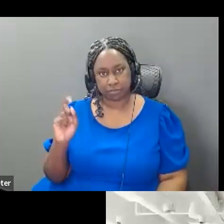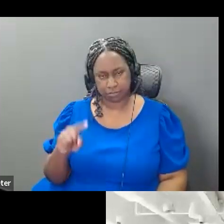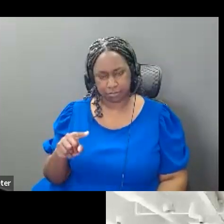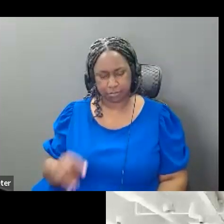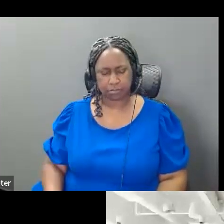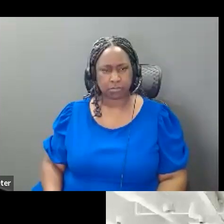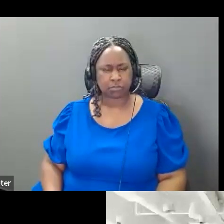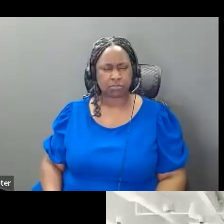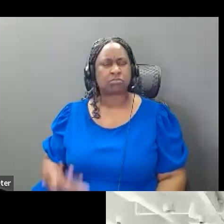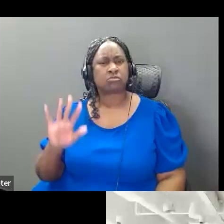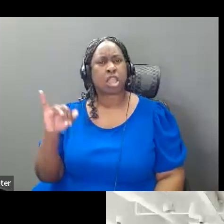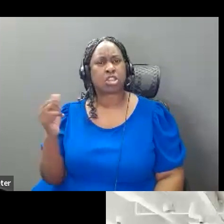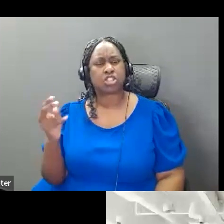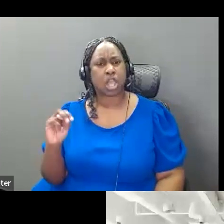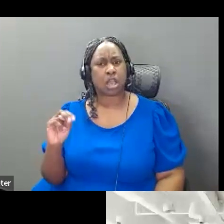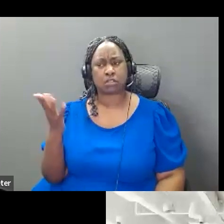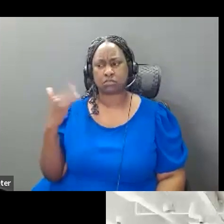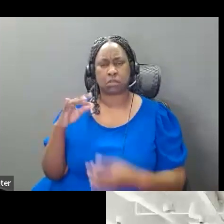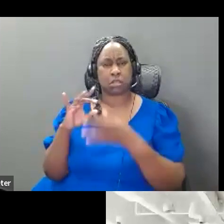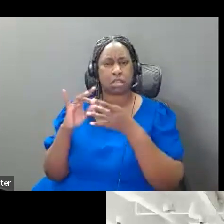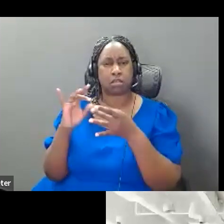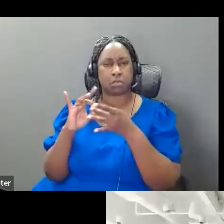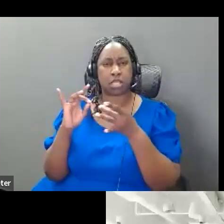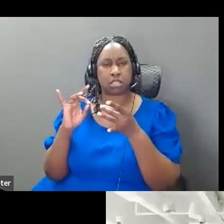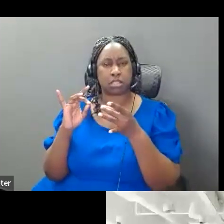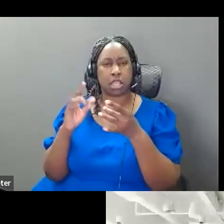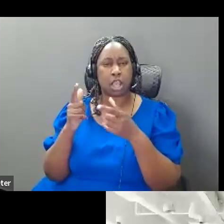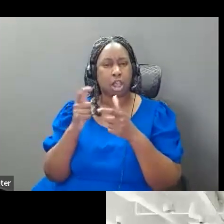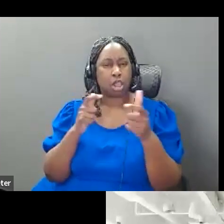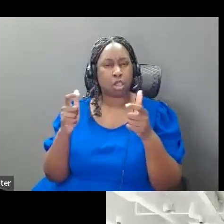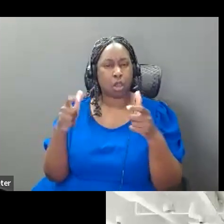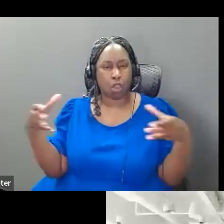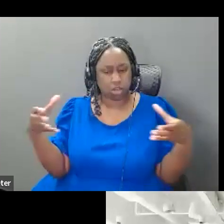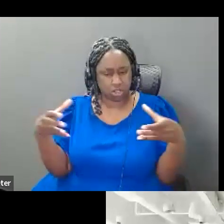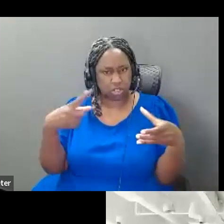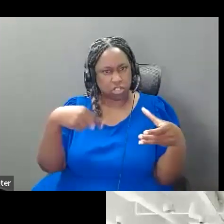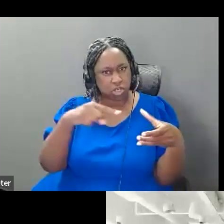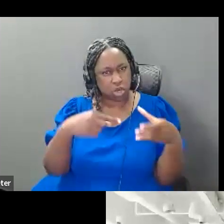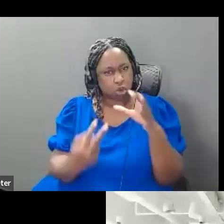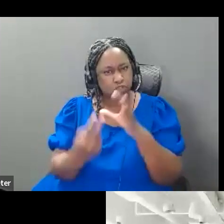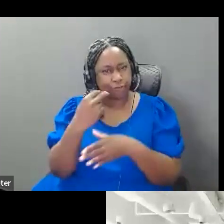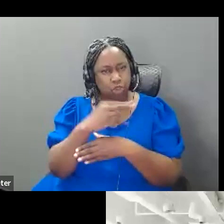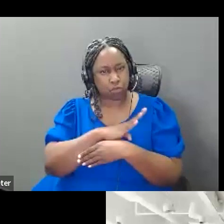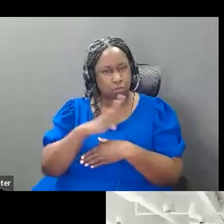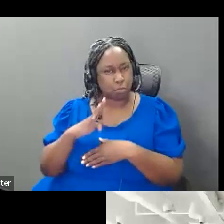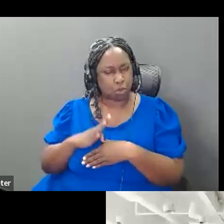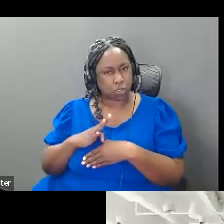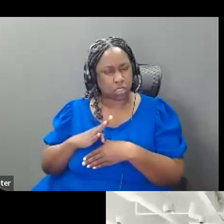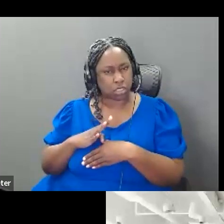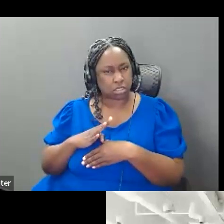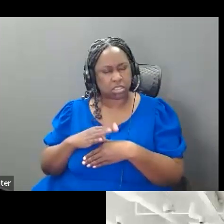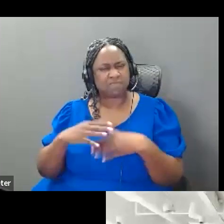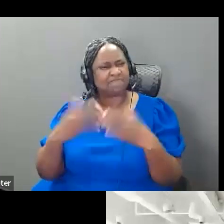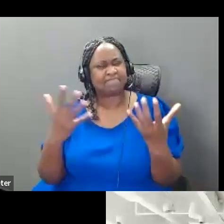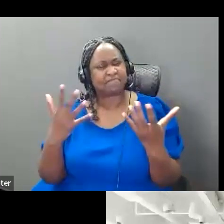regarding John's comment, this was earlier on, about the large review board at AECF. What type of foundational understandings do you need